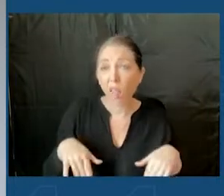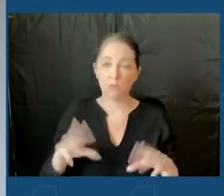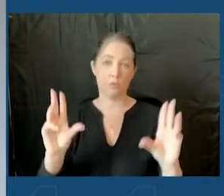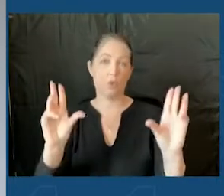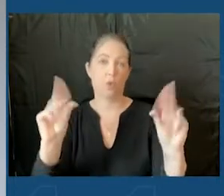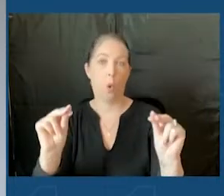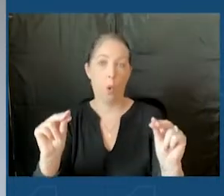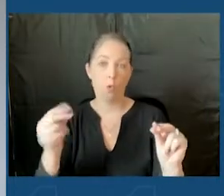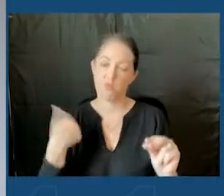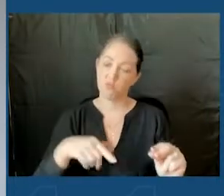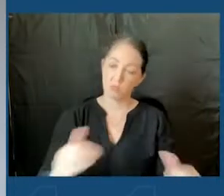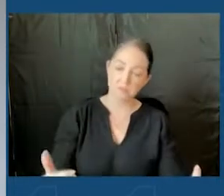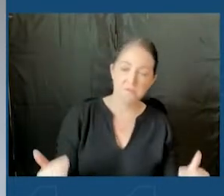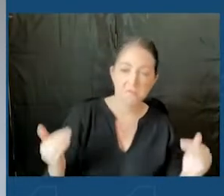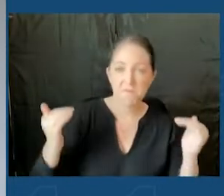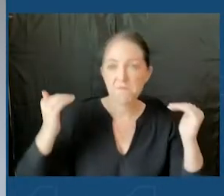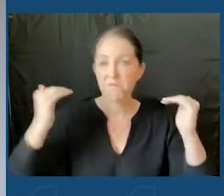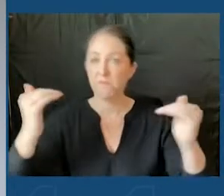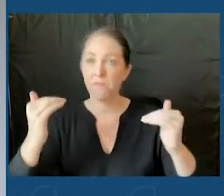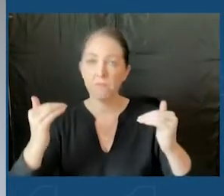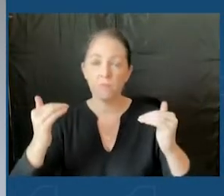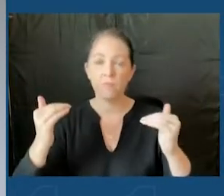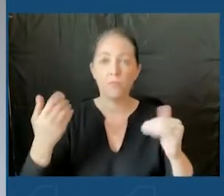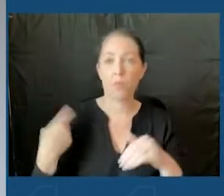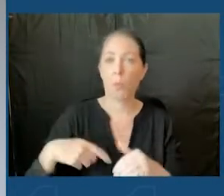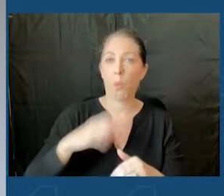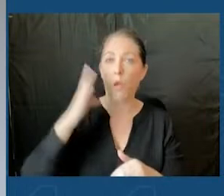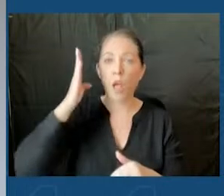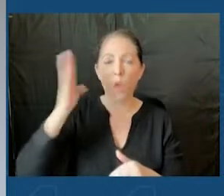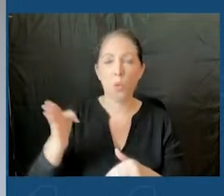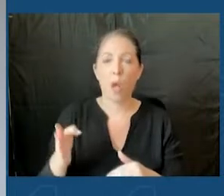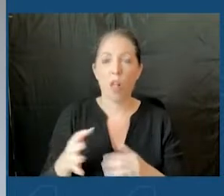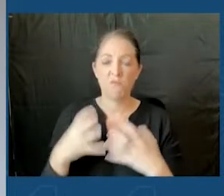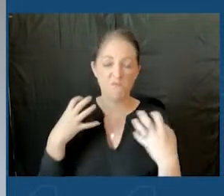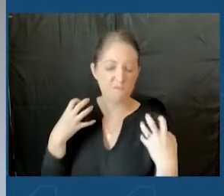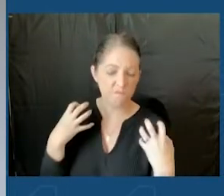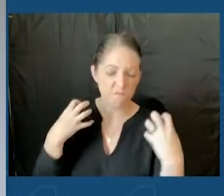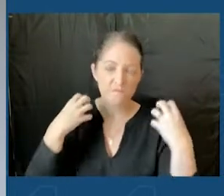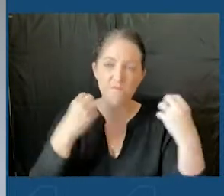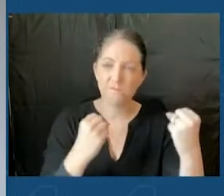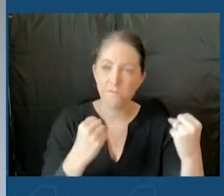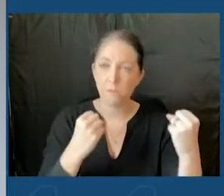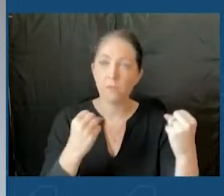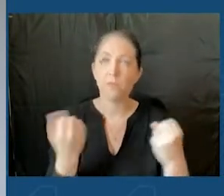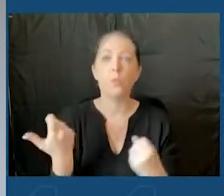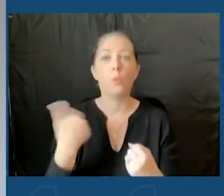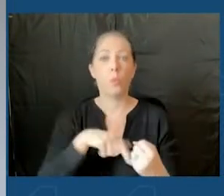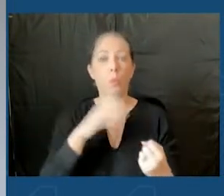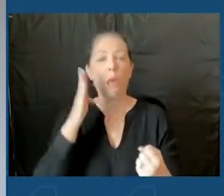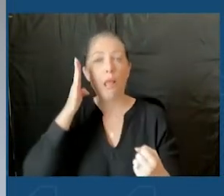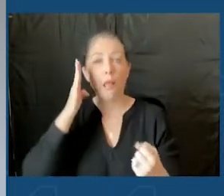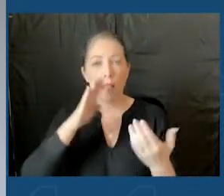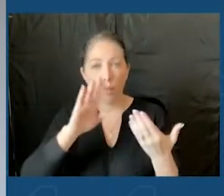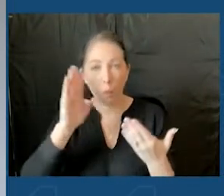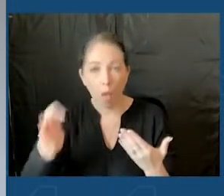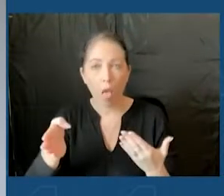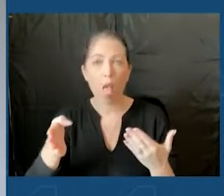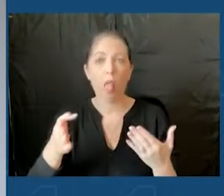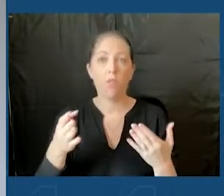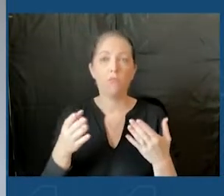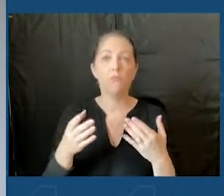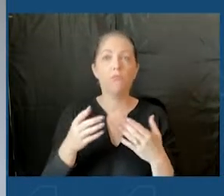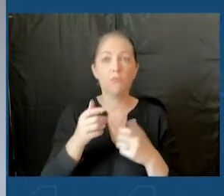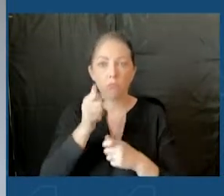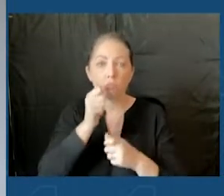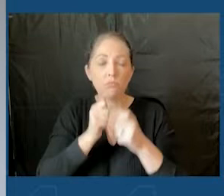is going to rise. This community is going to get stronger. and this community will heal, and it